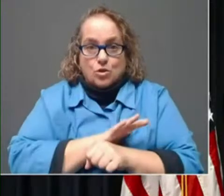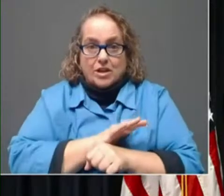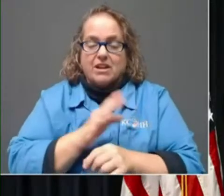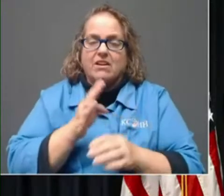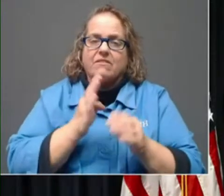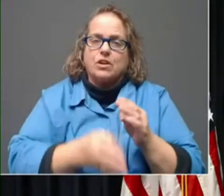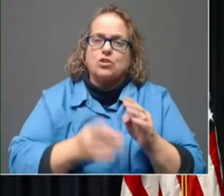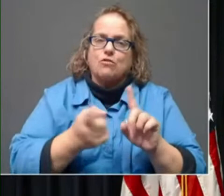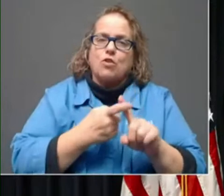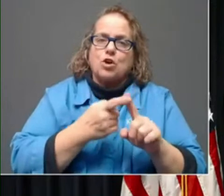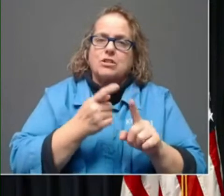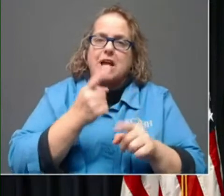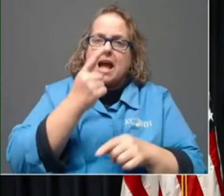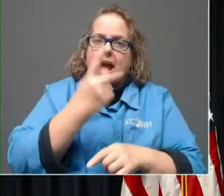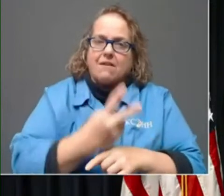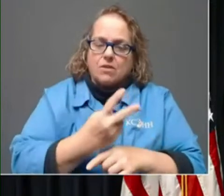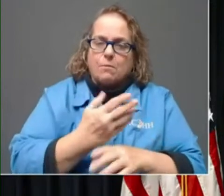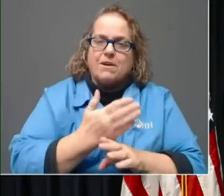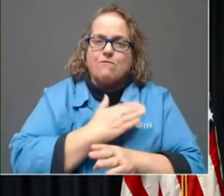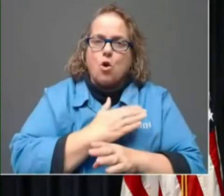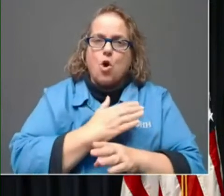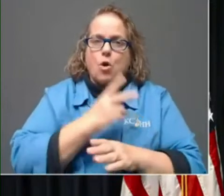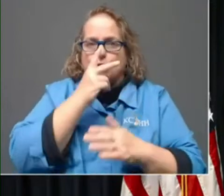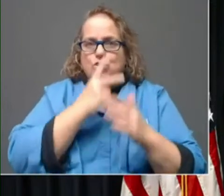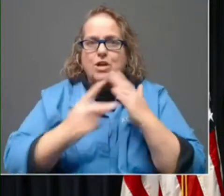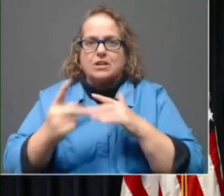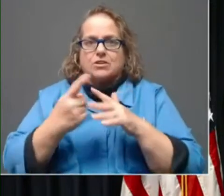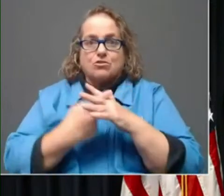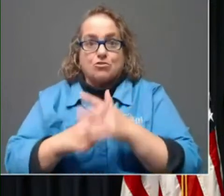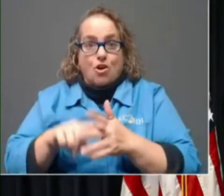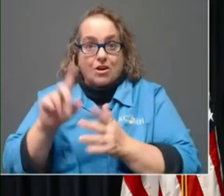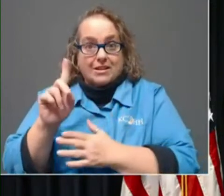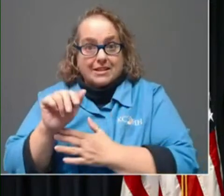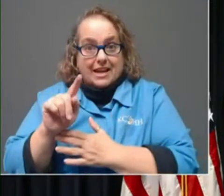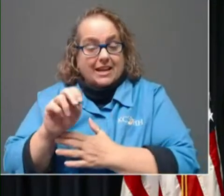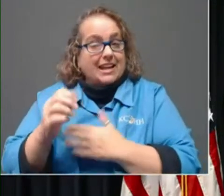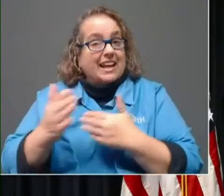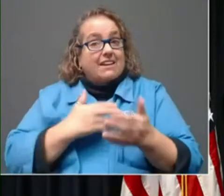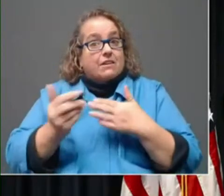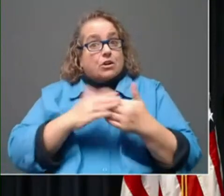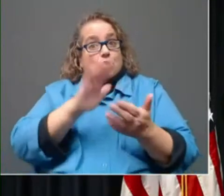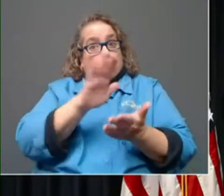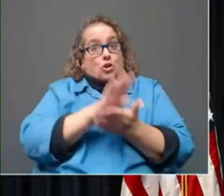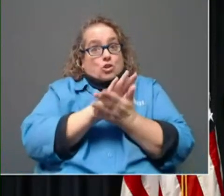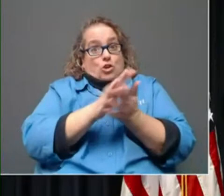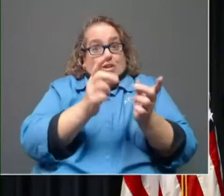projected start date. So even if your school district is getting it that